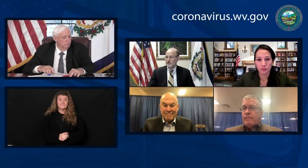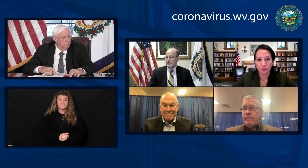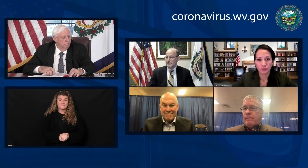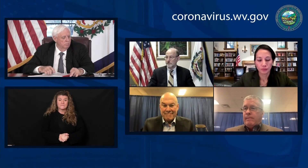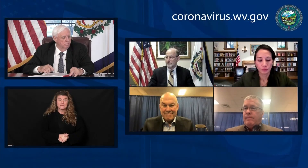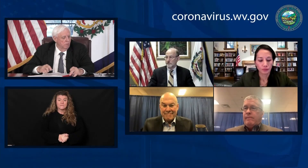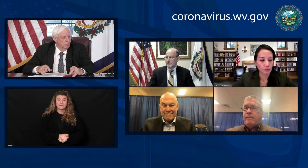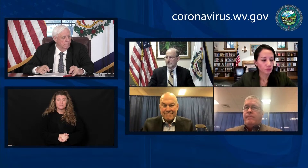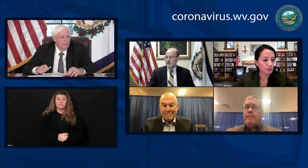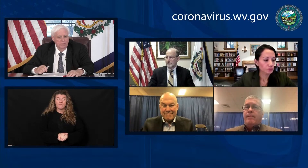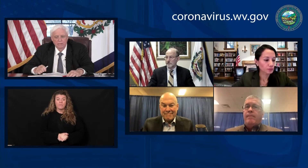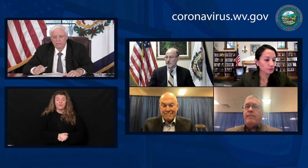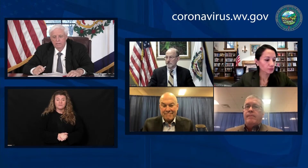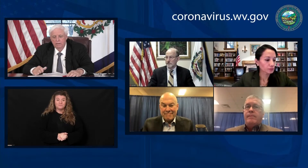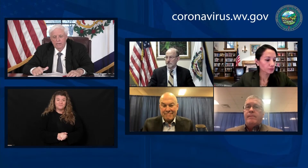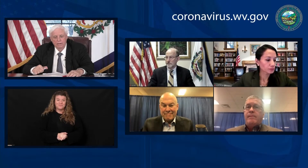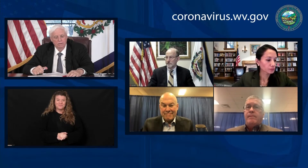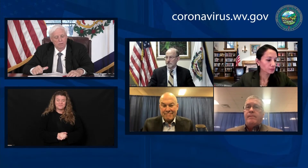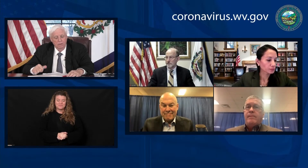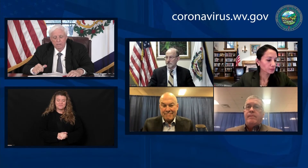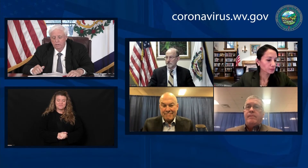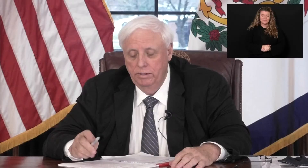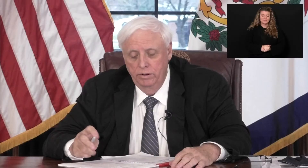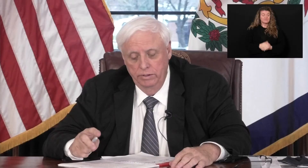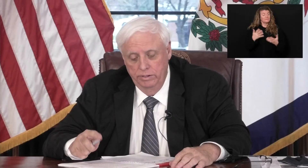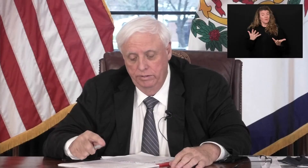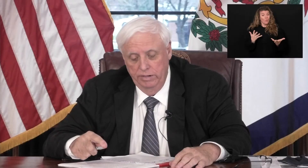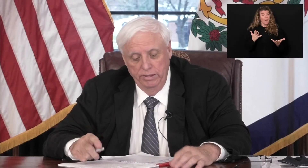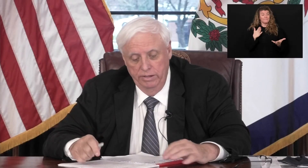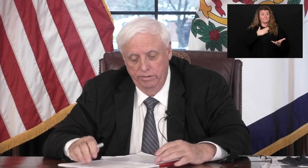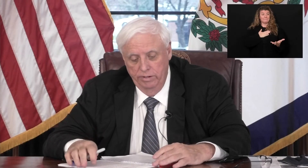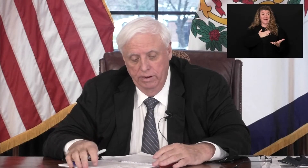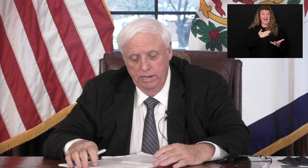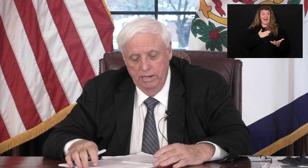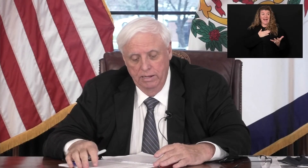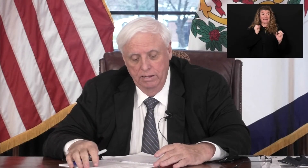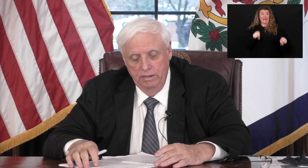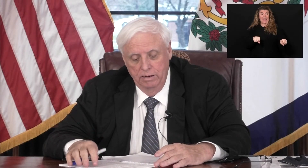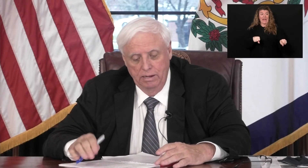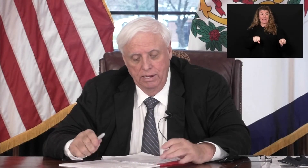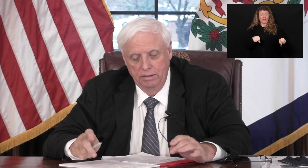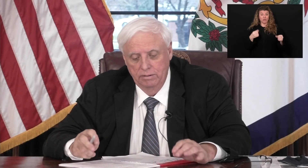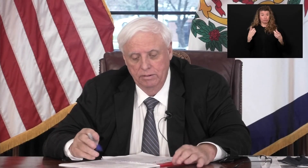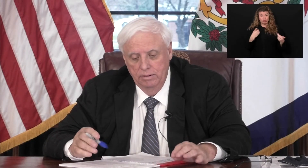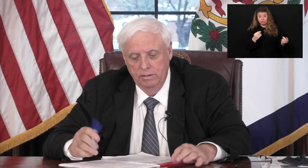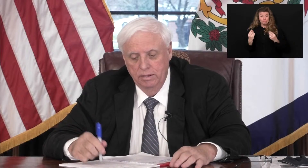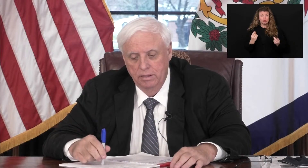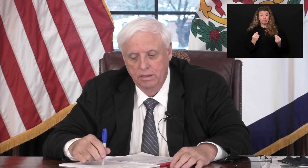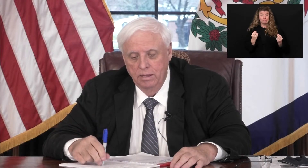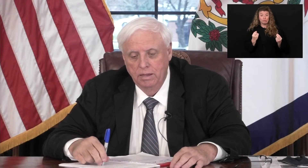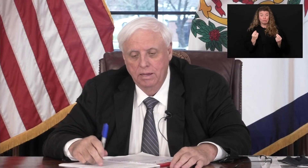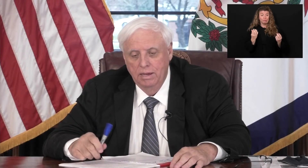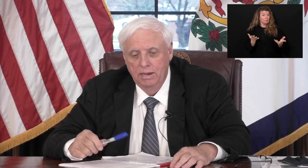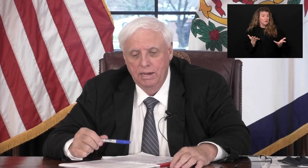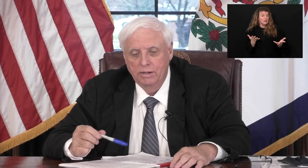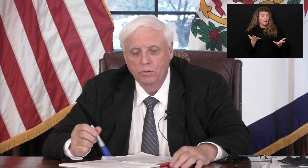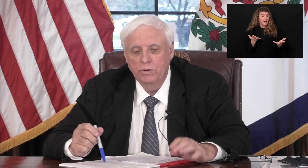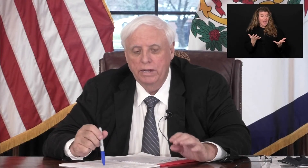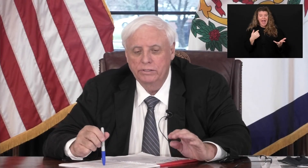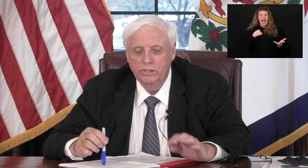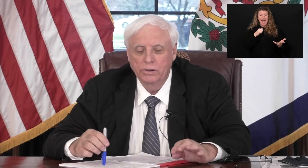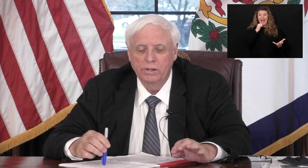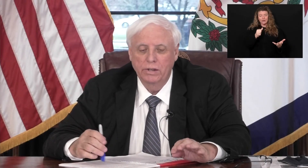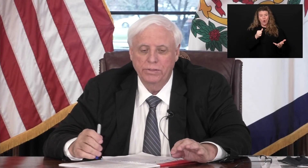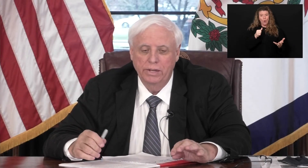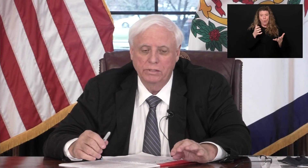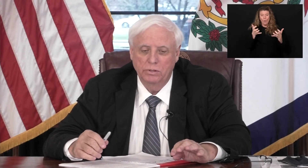Well, Mark, all I can do is just say this. I don't try